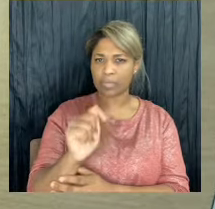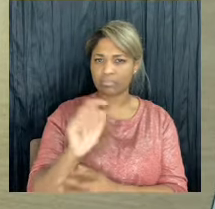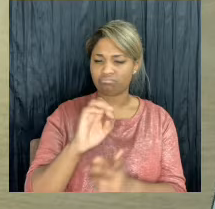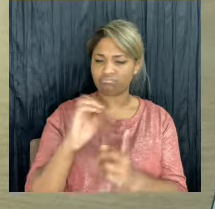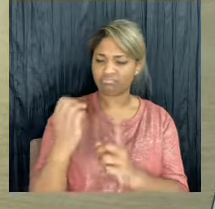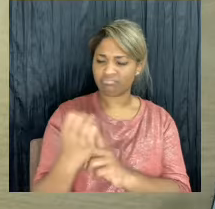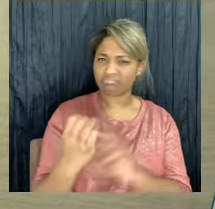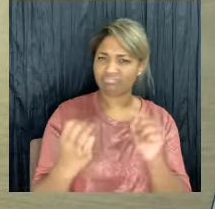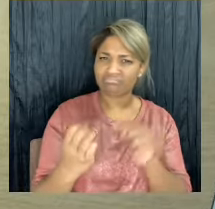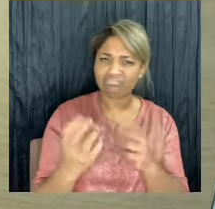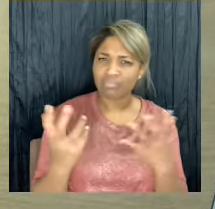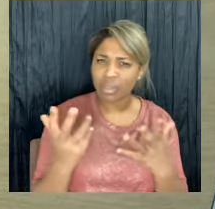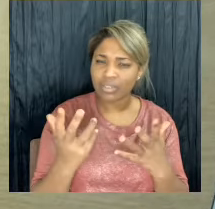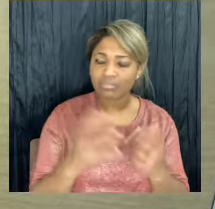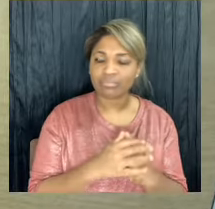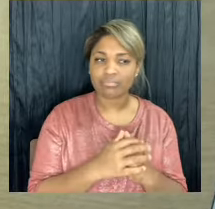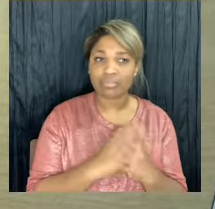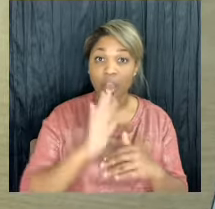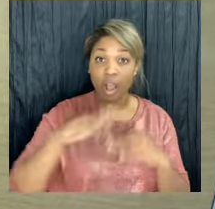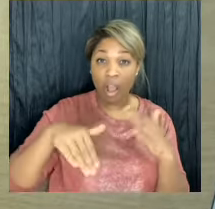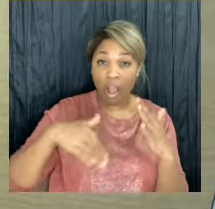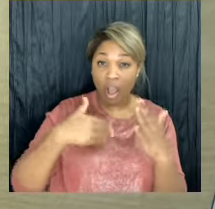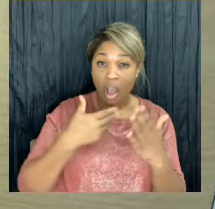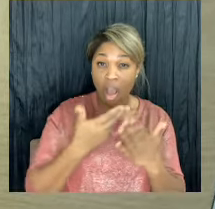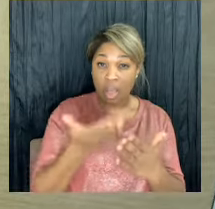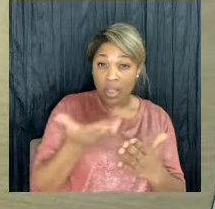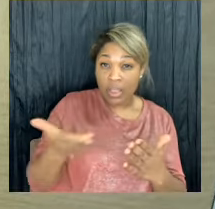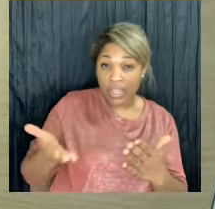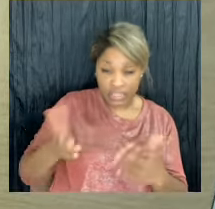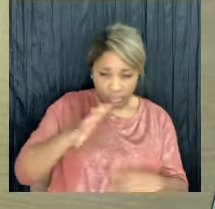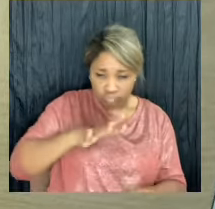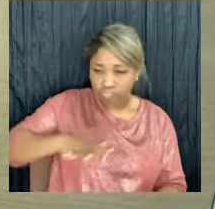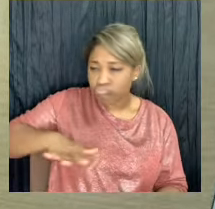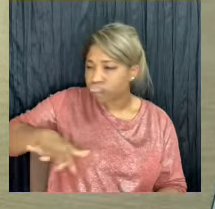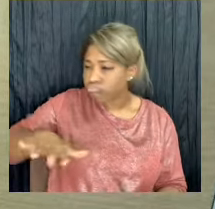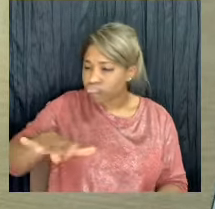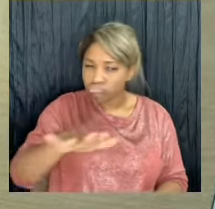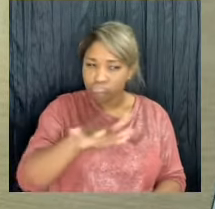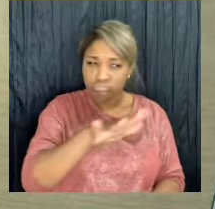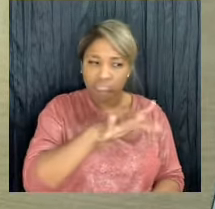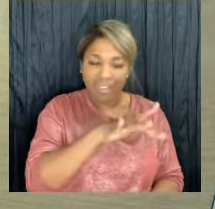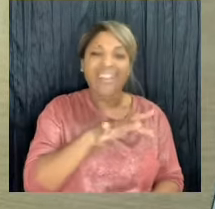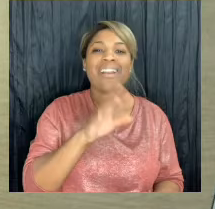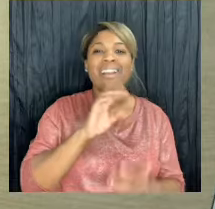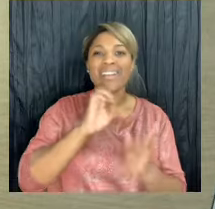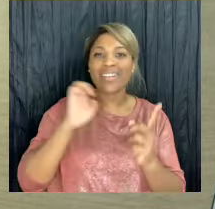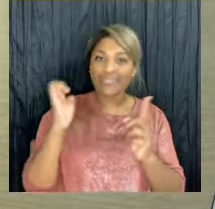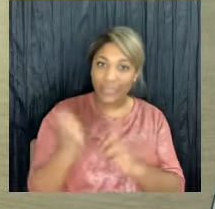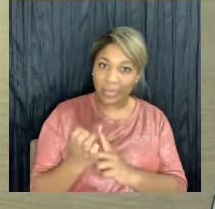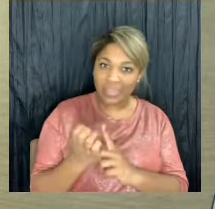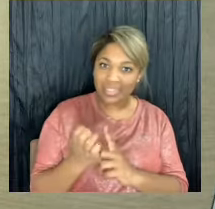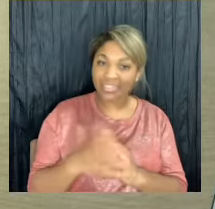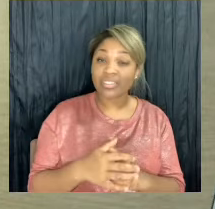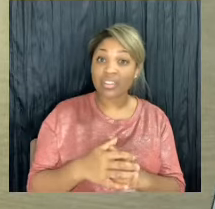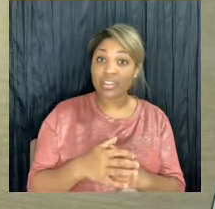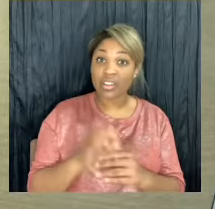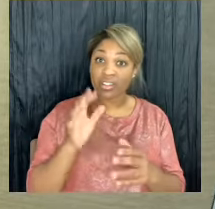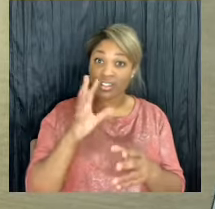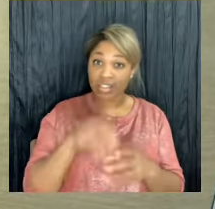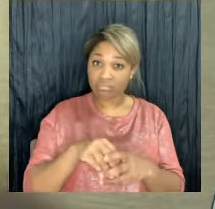All of the things around us make up our environment, and that